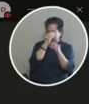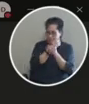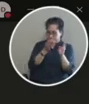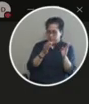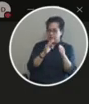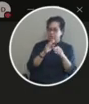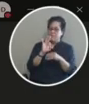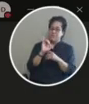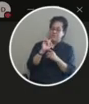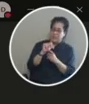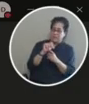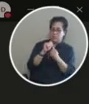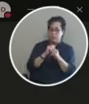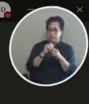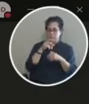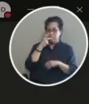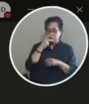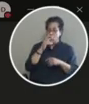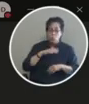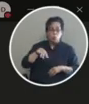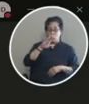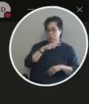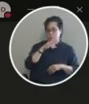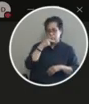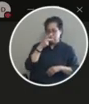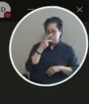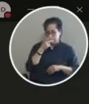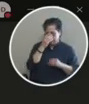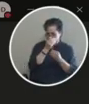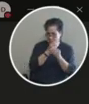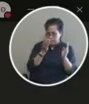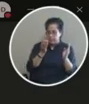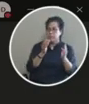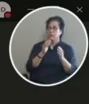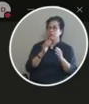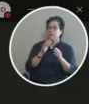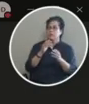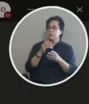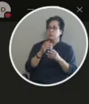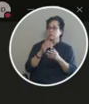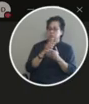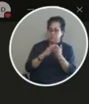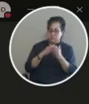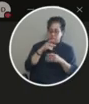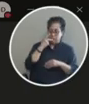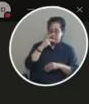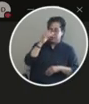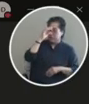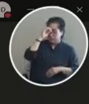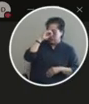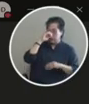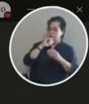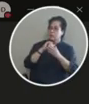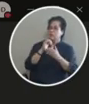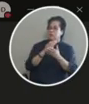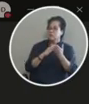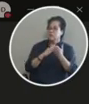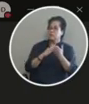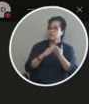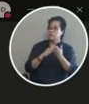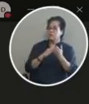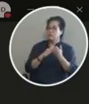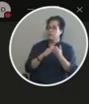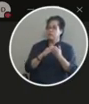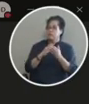public, with the entire public. There are positions, public positions. There's some that even make twice as much